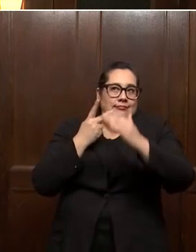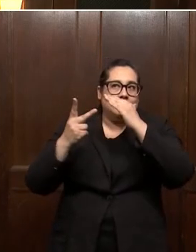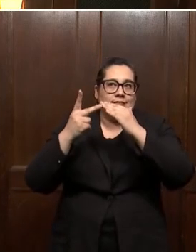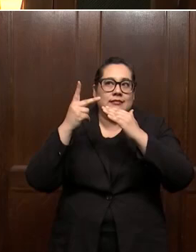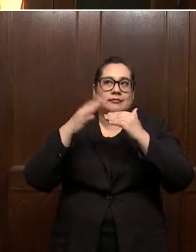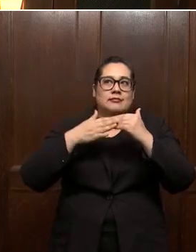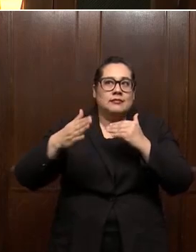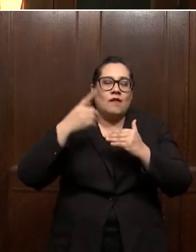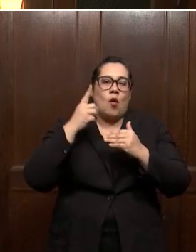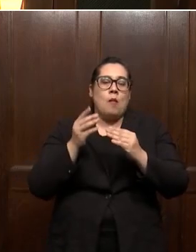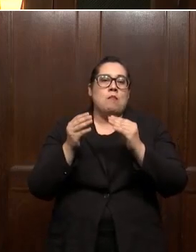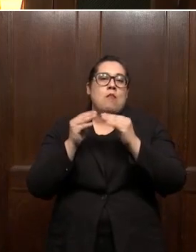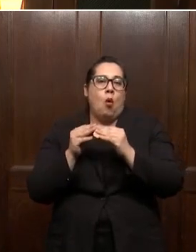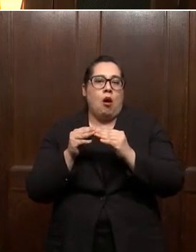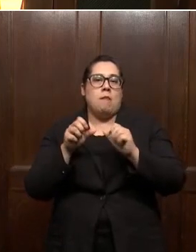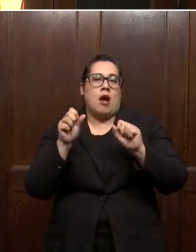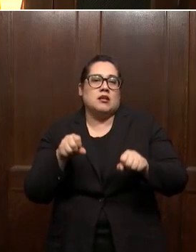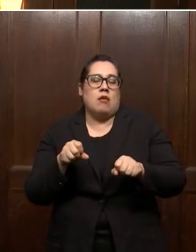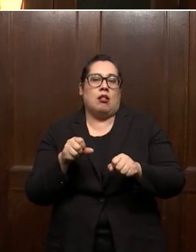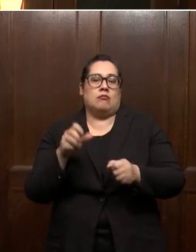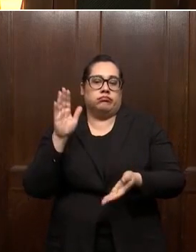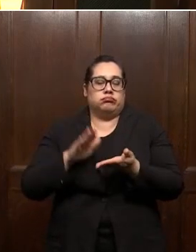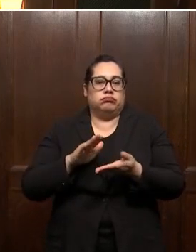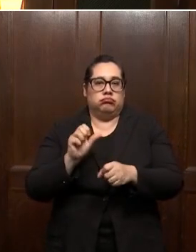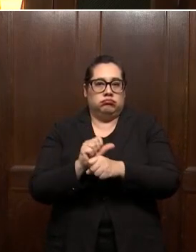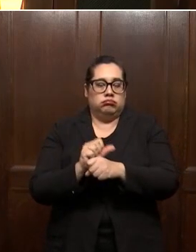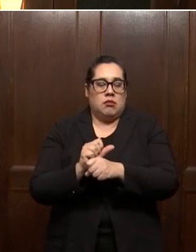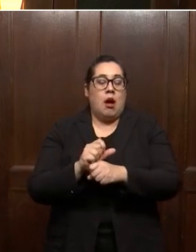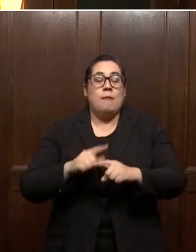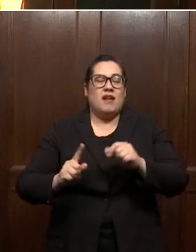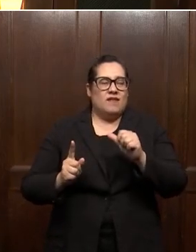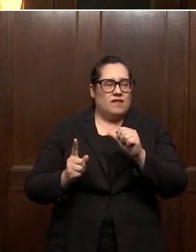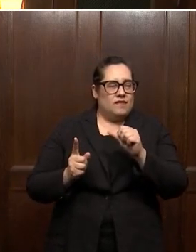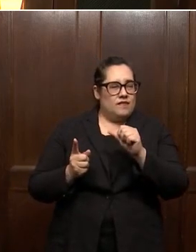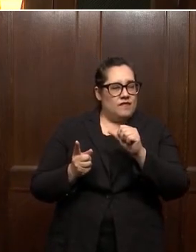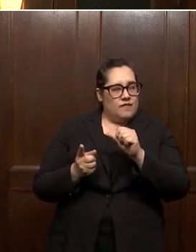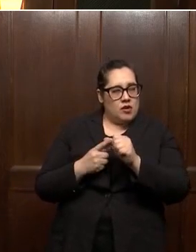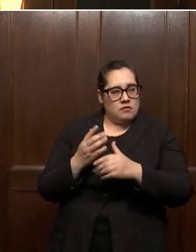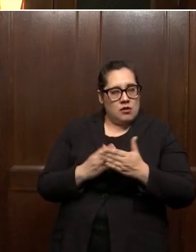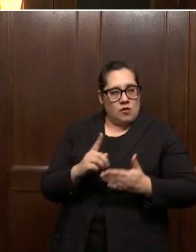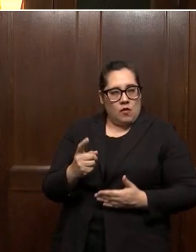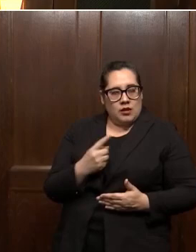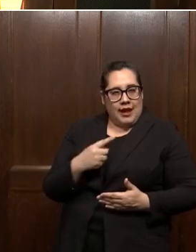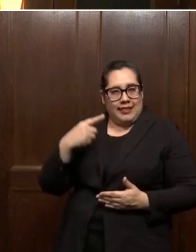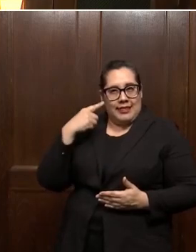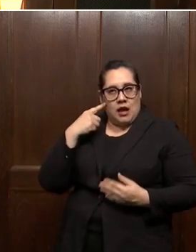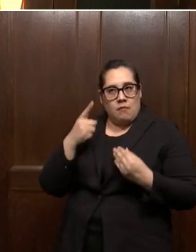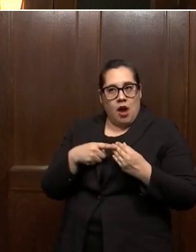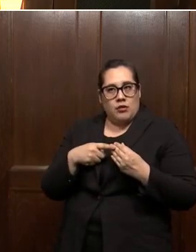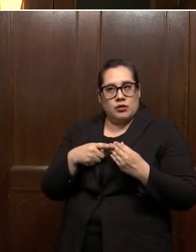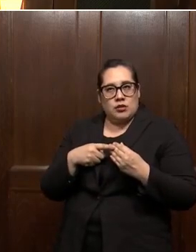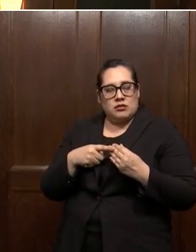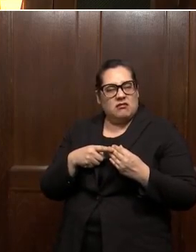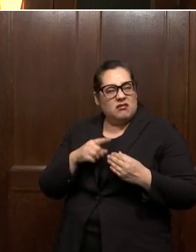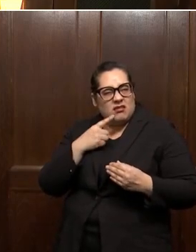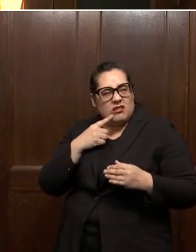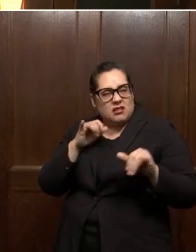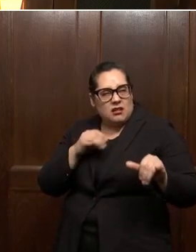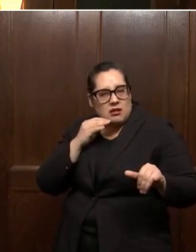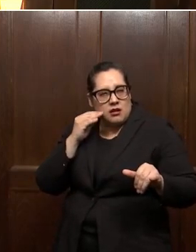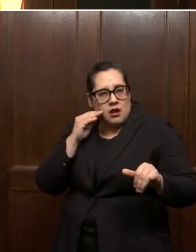any further furloughs. And the first half was, I think, on shelter in place. What?